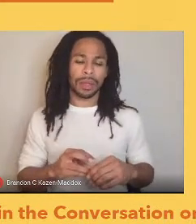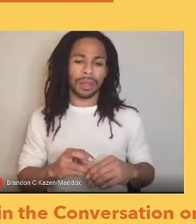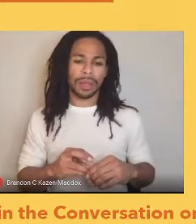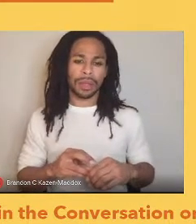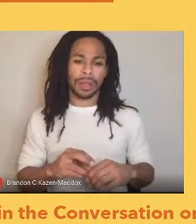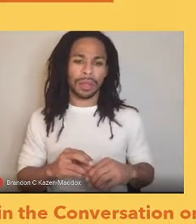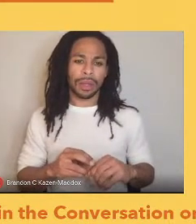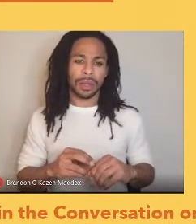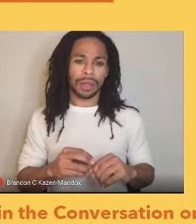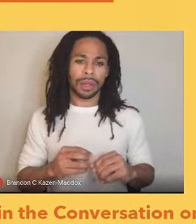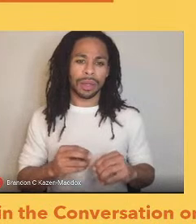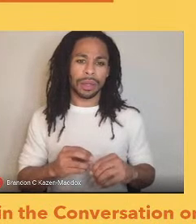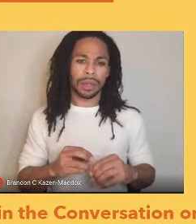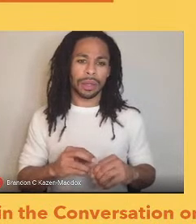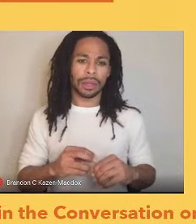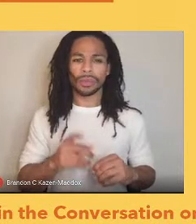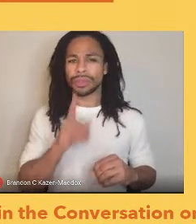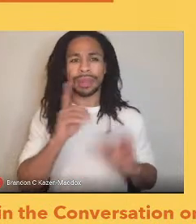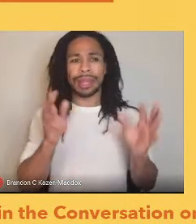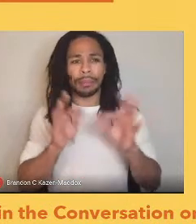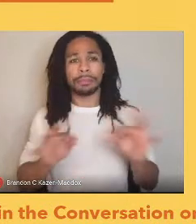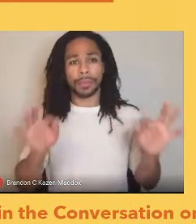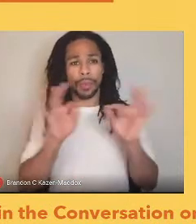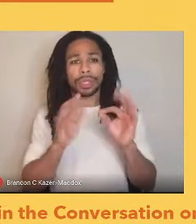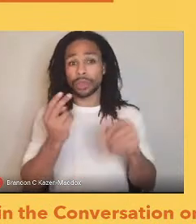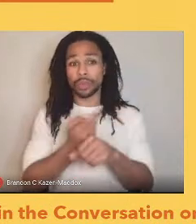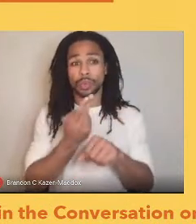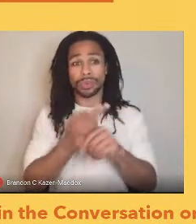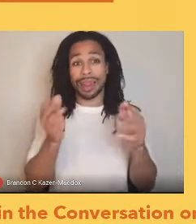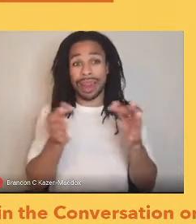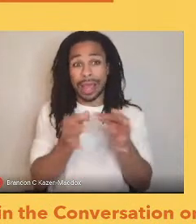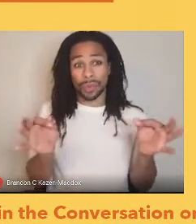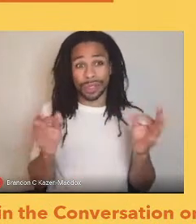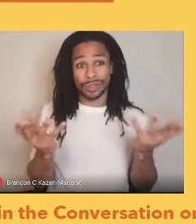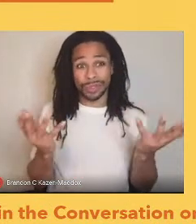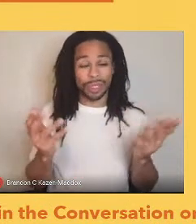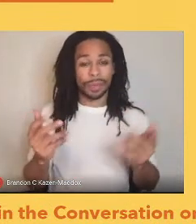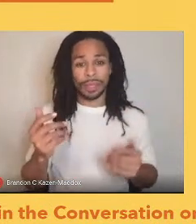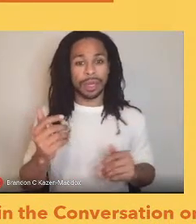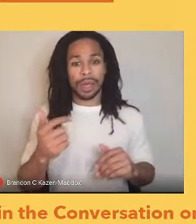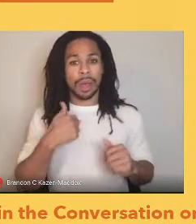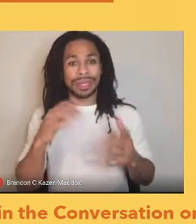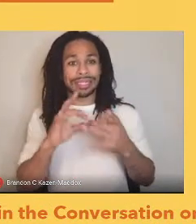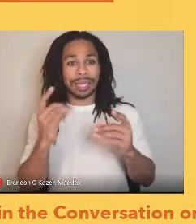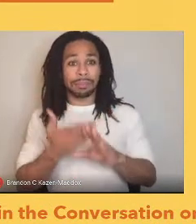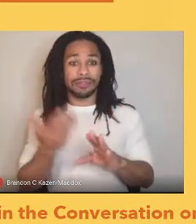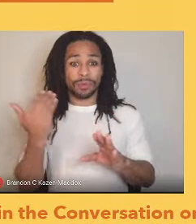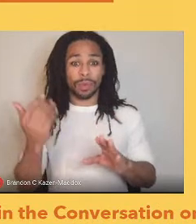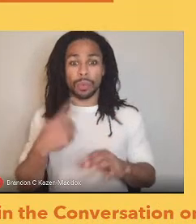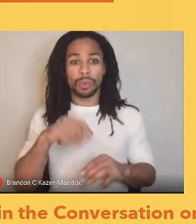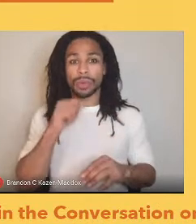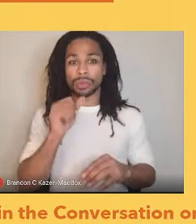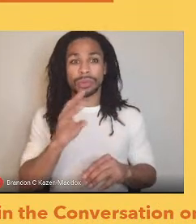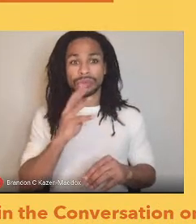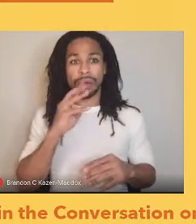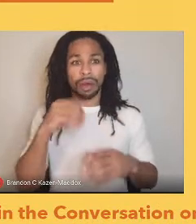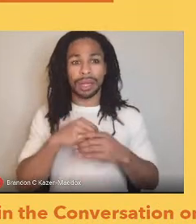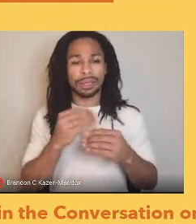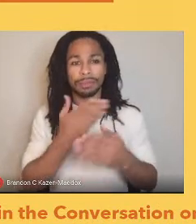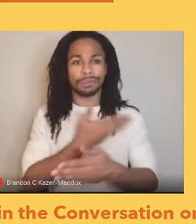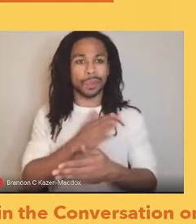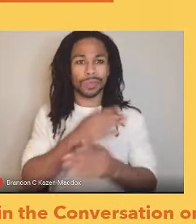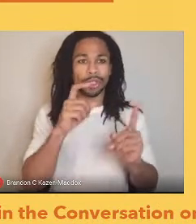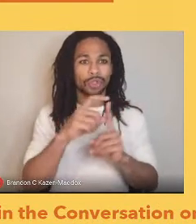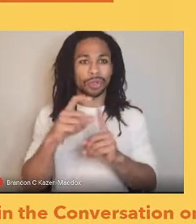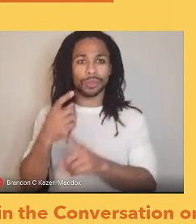It's so imperative to just use language. Like I was saying before all this, we don't even talk in music terms. We don't talk about